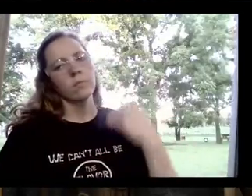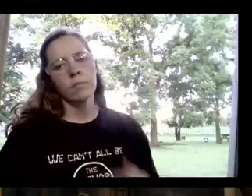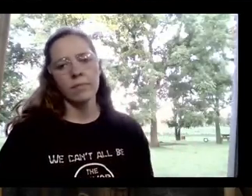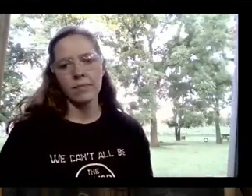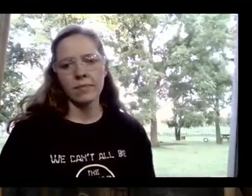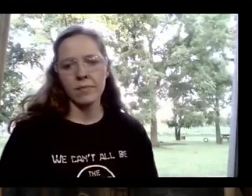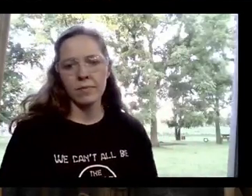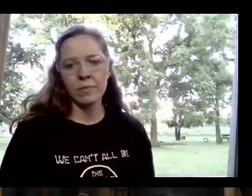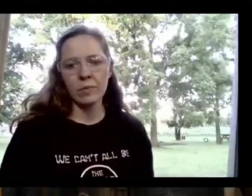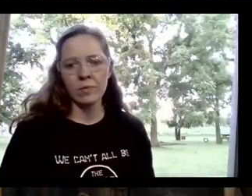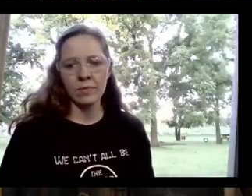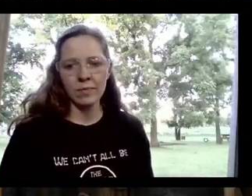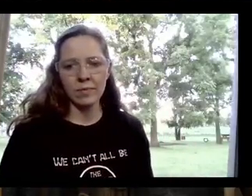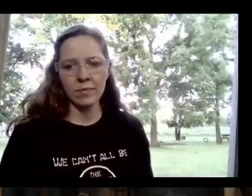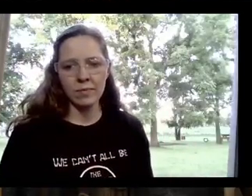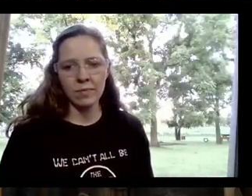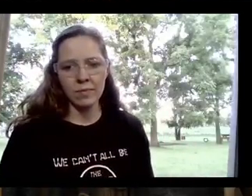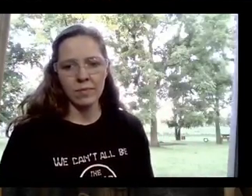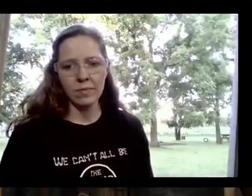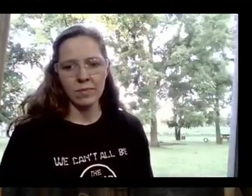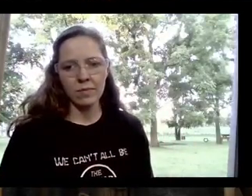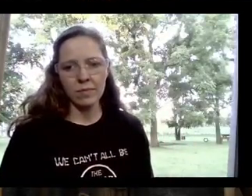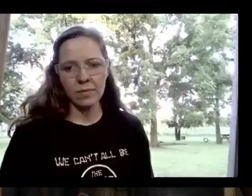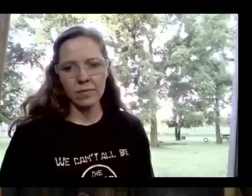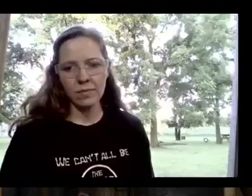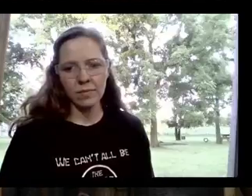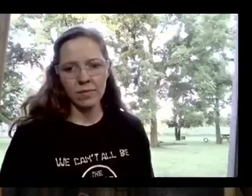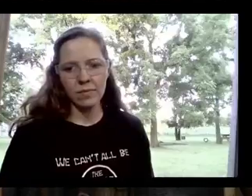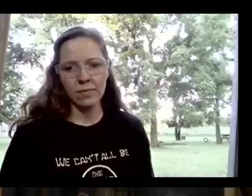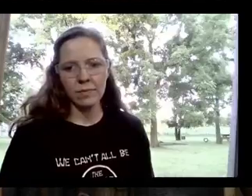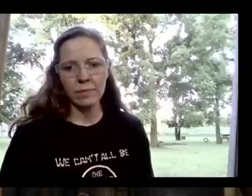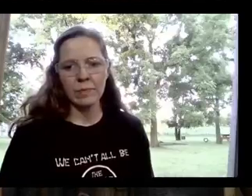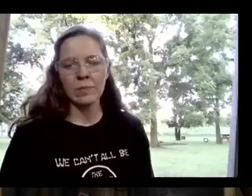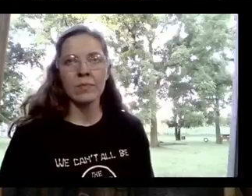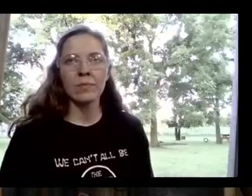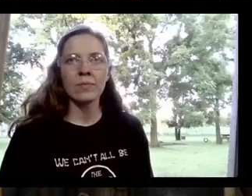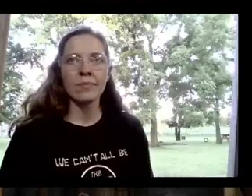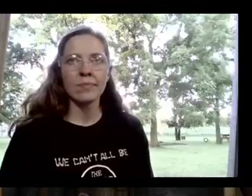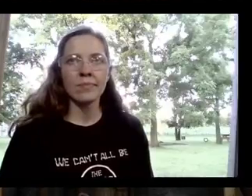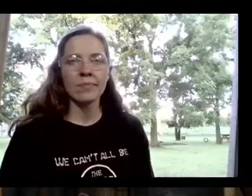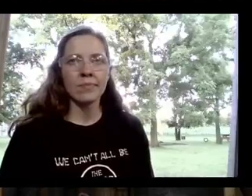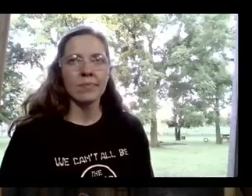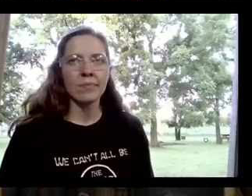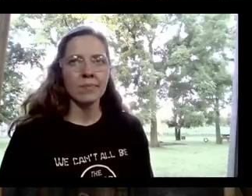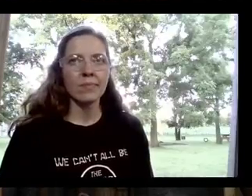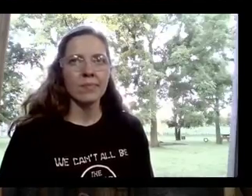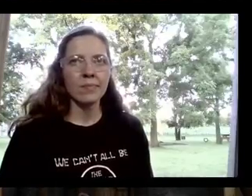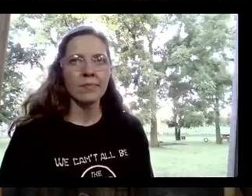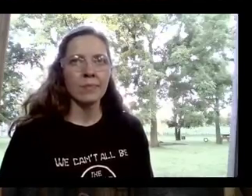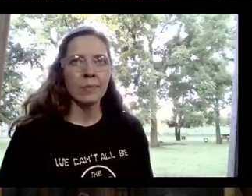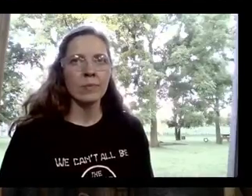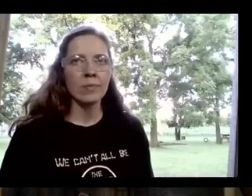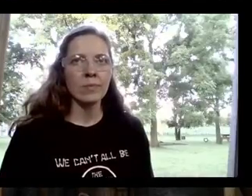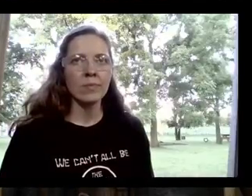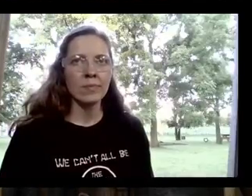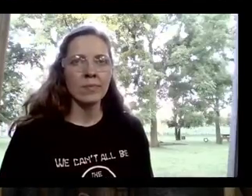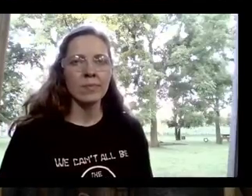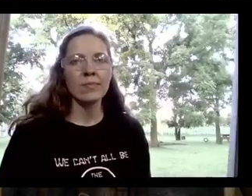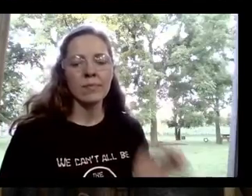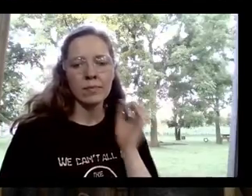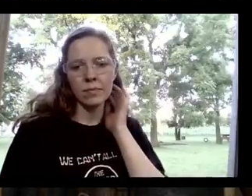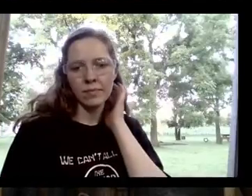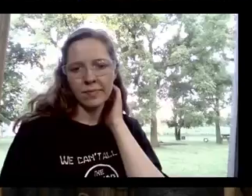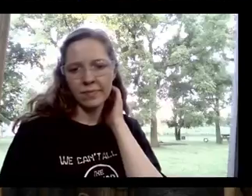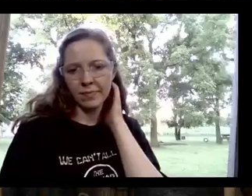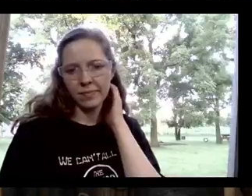anvil, and they like made a radius block very confusing, kind of hypocritical type deal. So